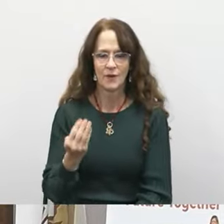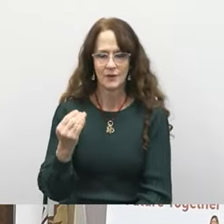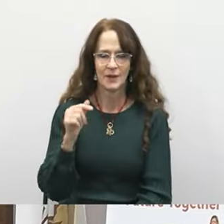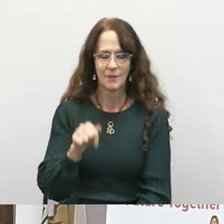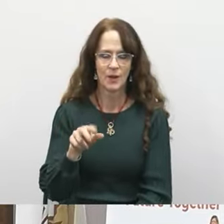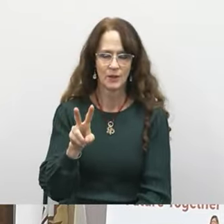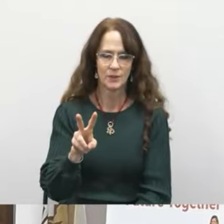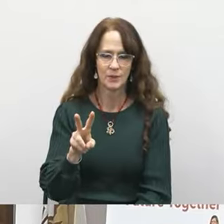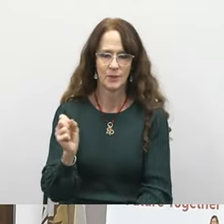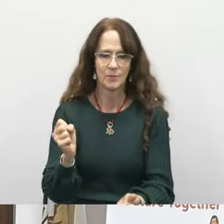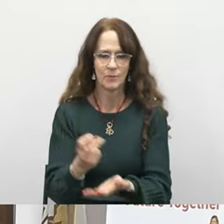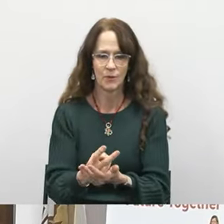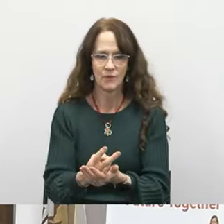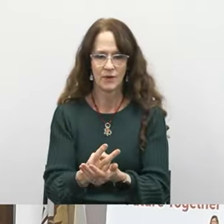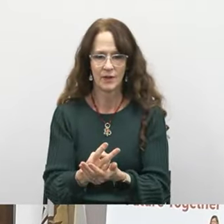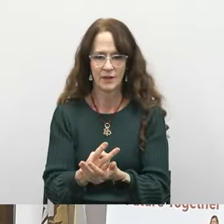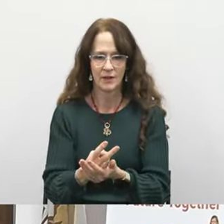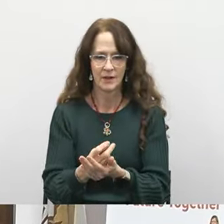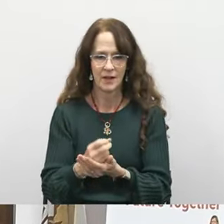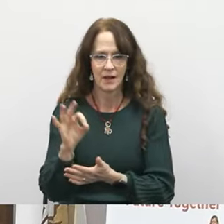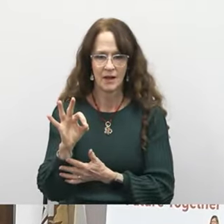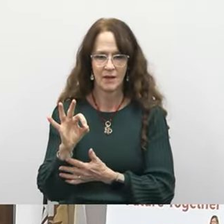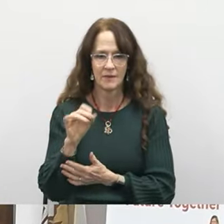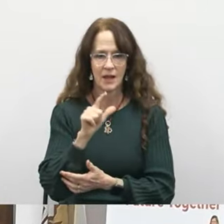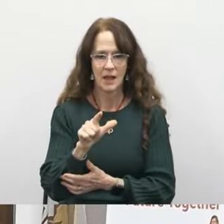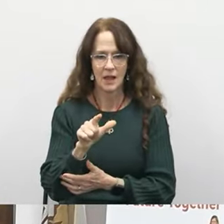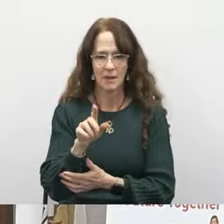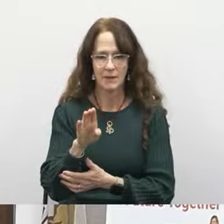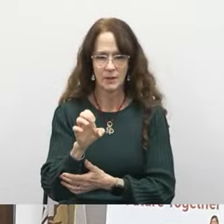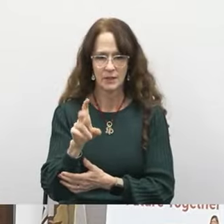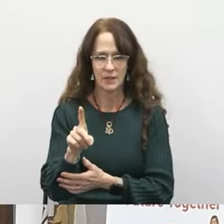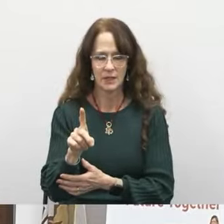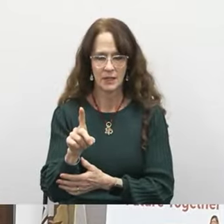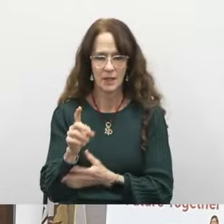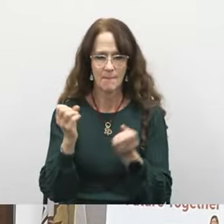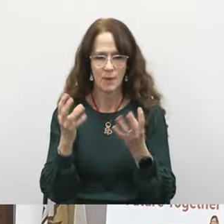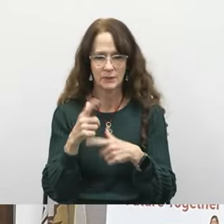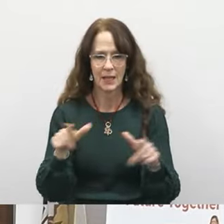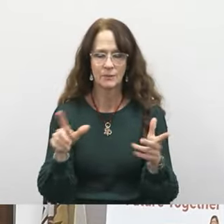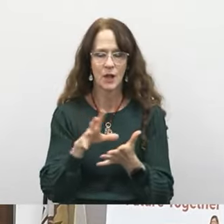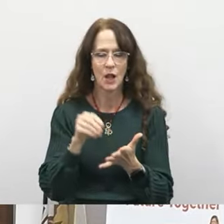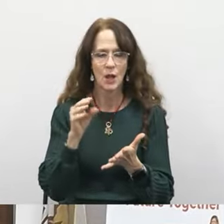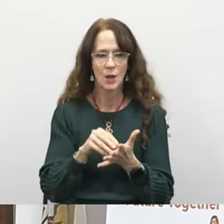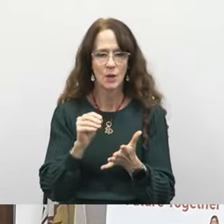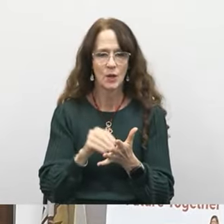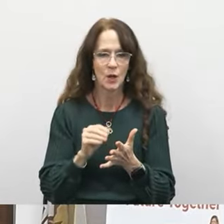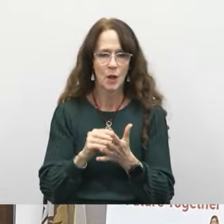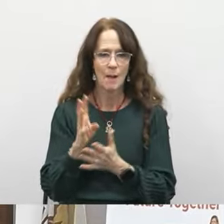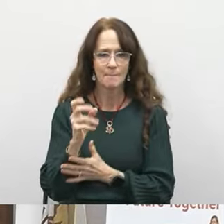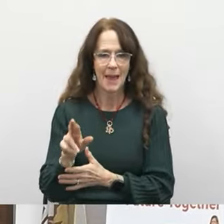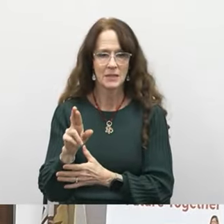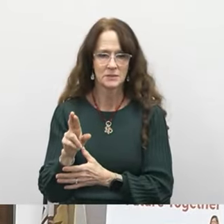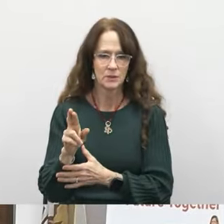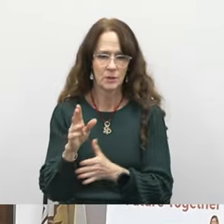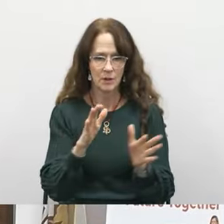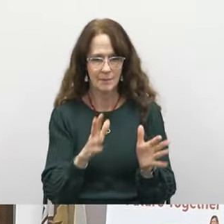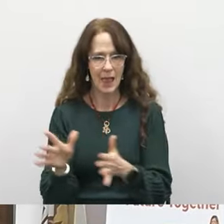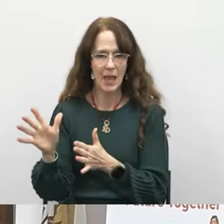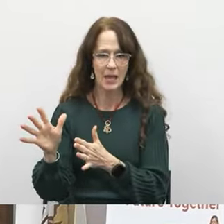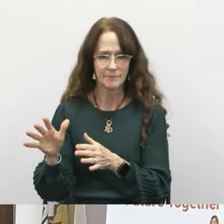15.2, approval of Long Beach Unified School District Multilingual Learner Master Plan. And this